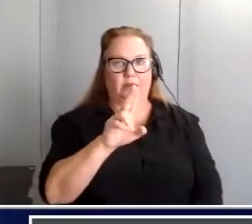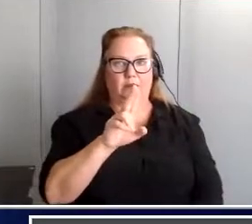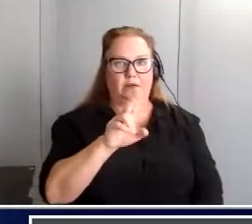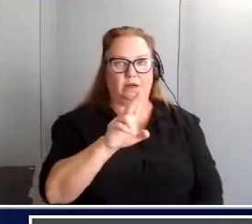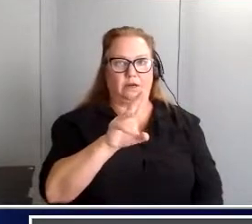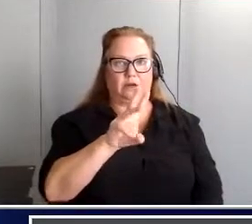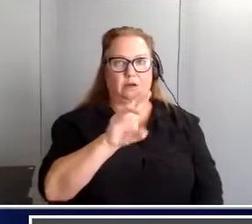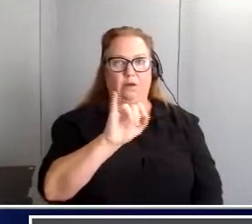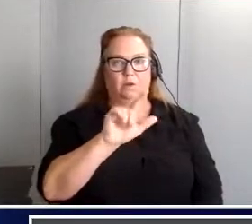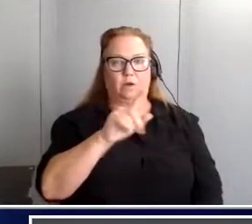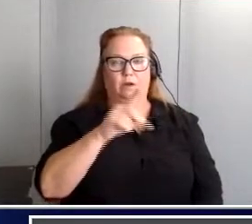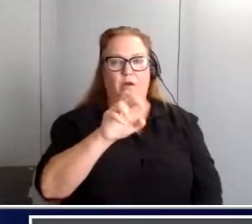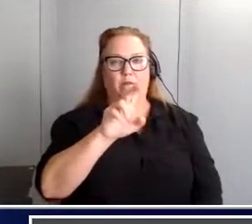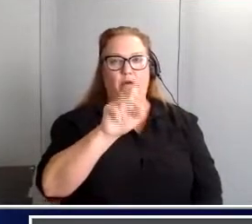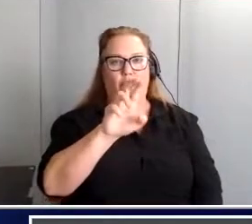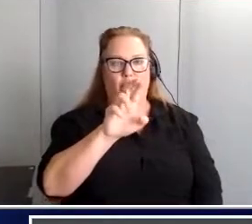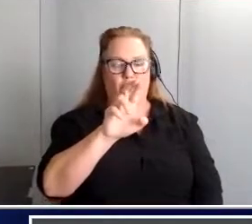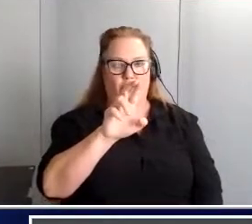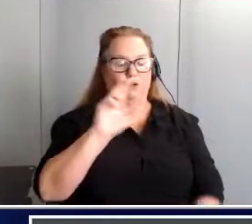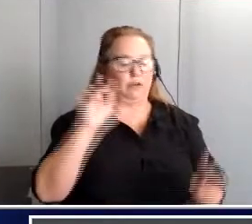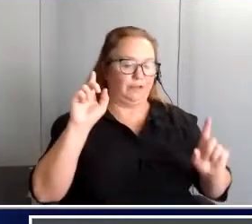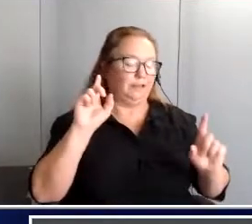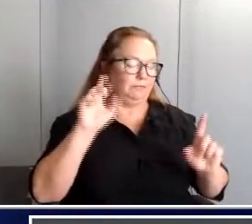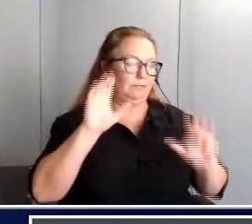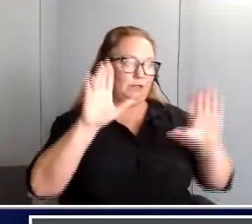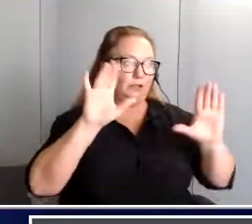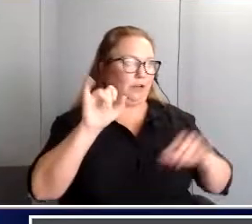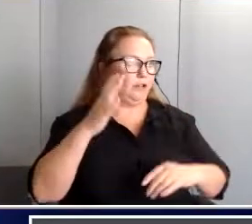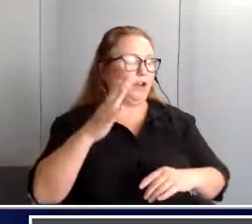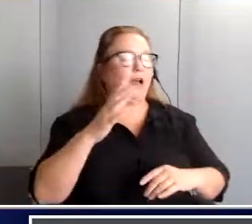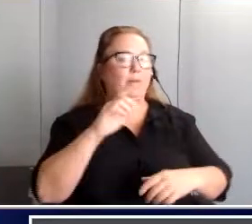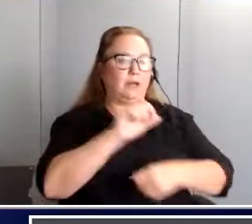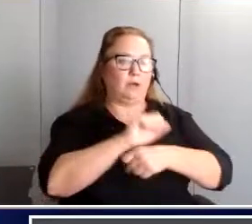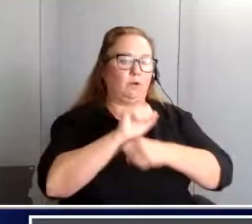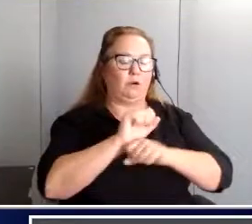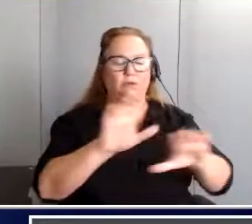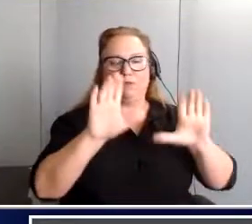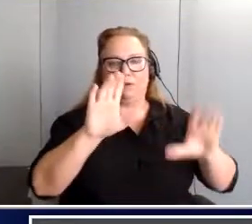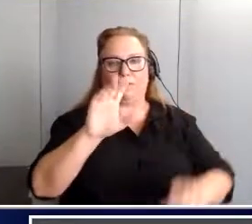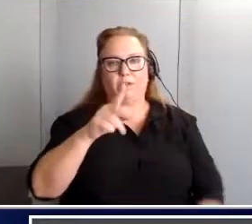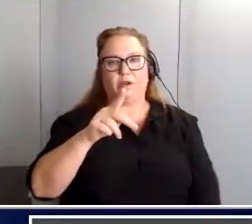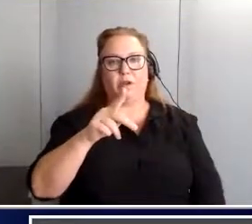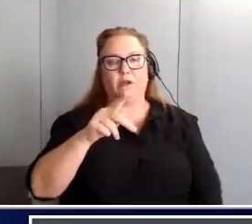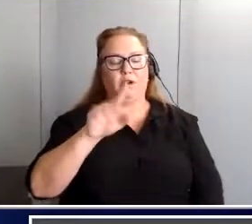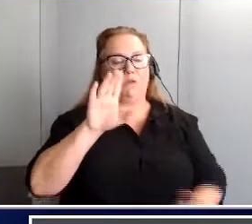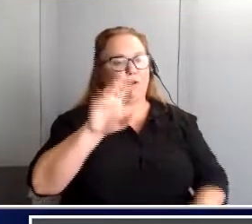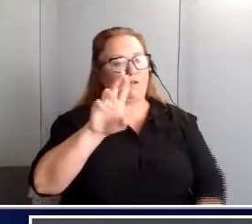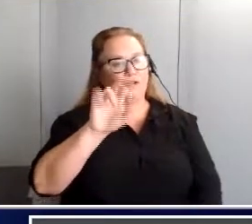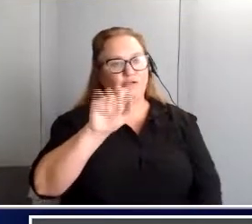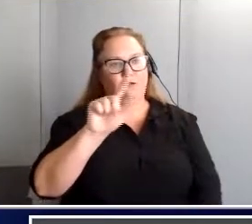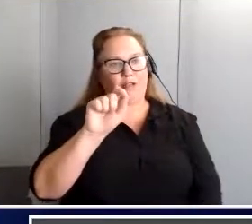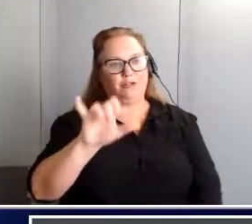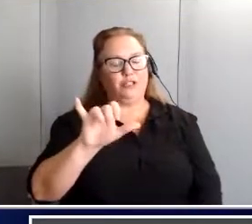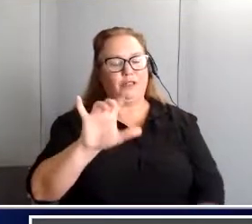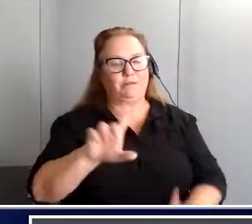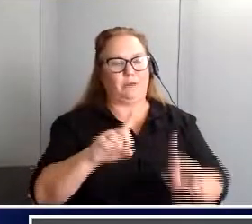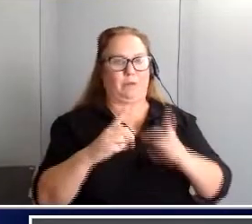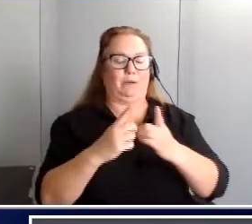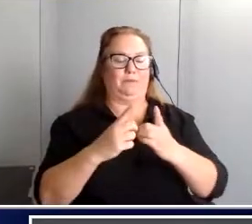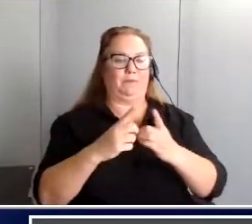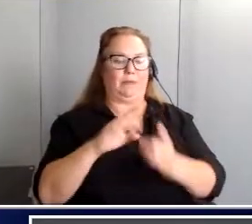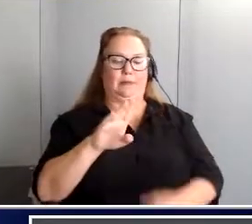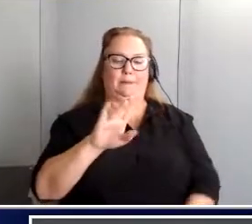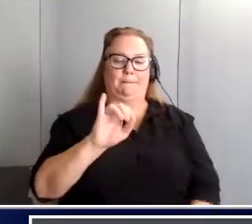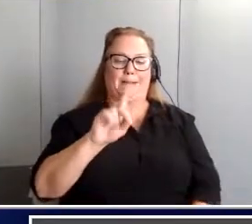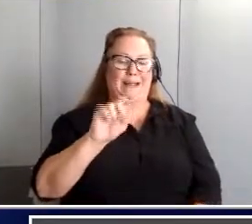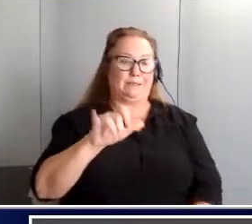does a great job. He's been on this program before with prostate cancer patients and is one of our great urologists. But you know, you get these biopsies a lot,